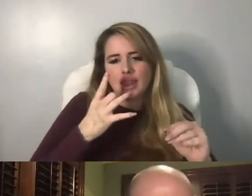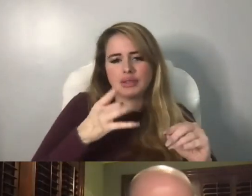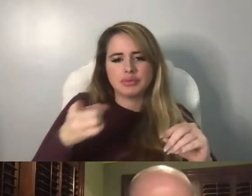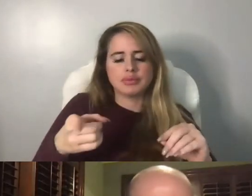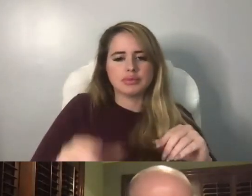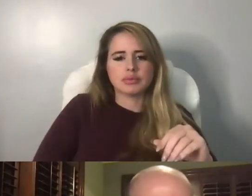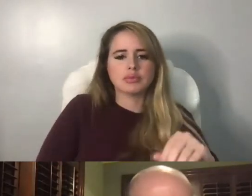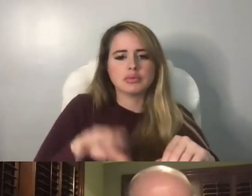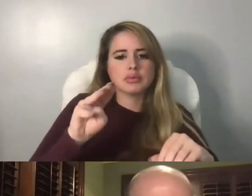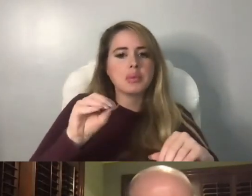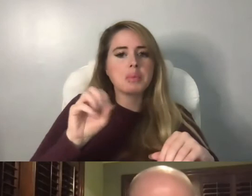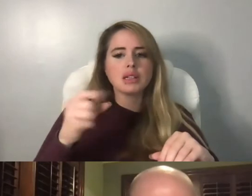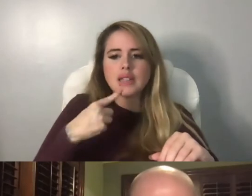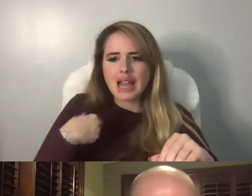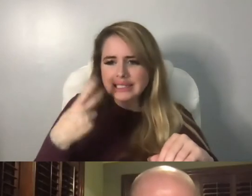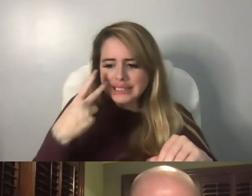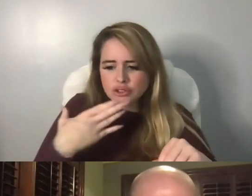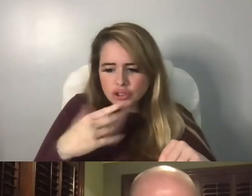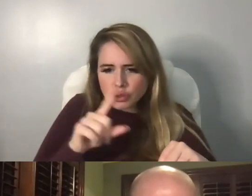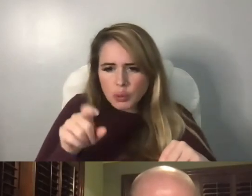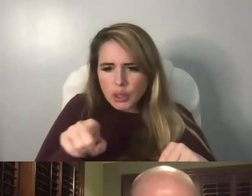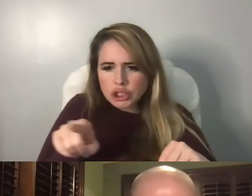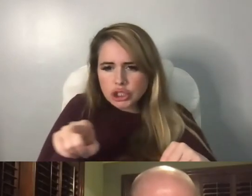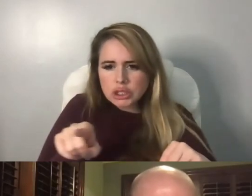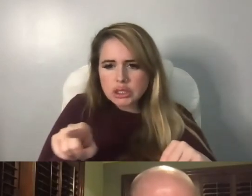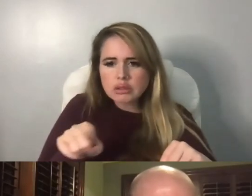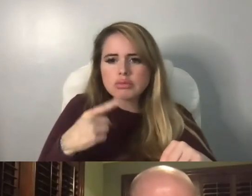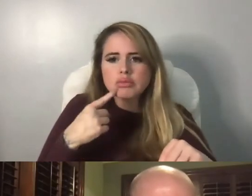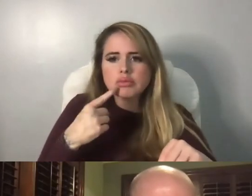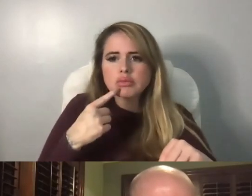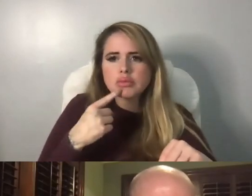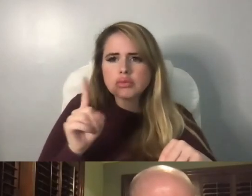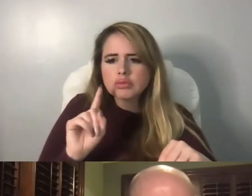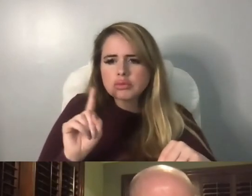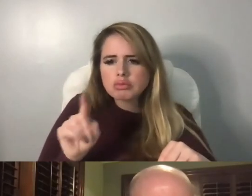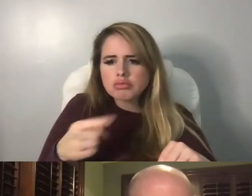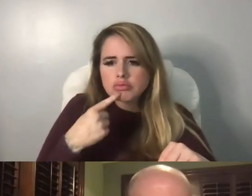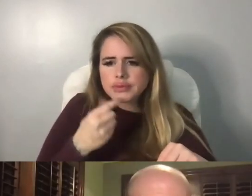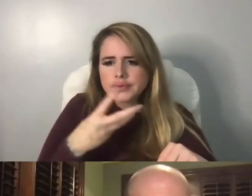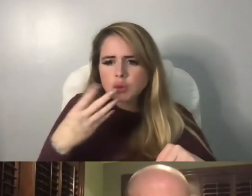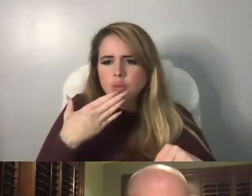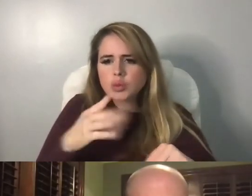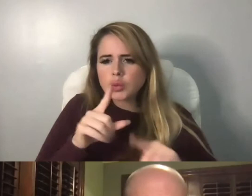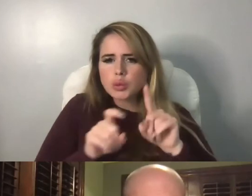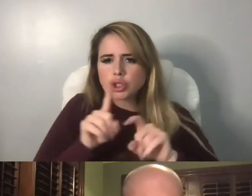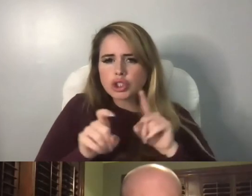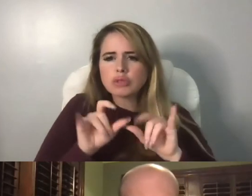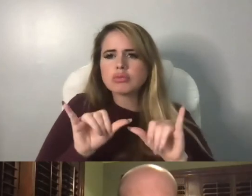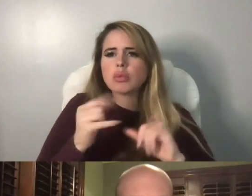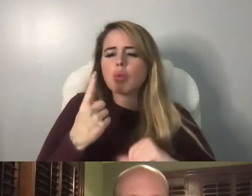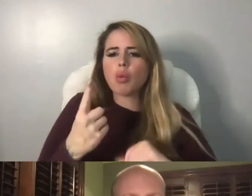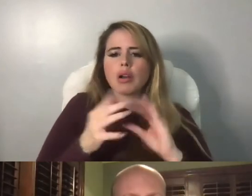So I got a good question here. Where'd it go? There's a few good questions, lots of good questions actually, but one here